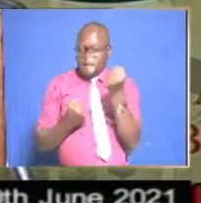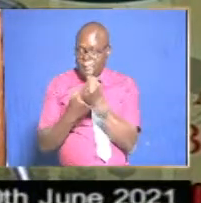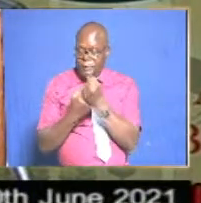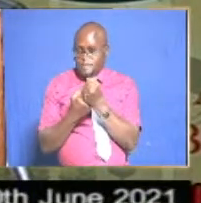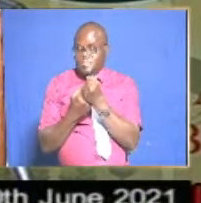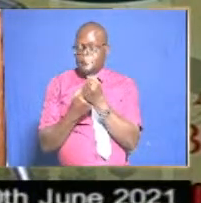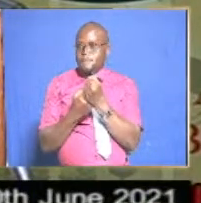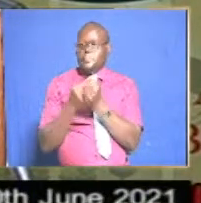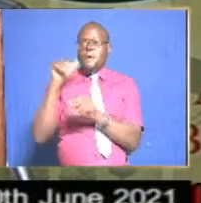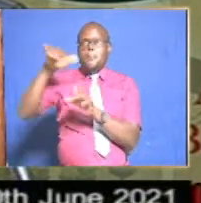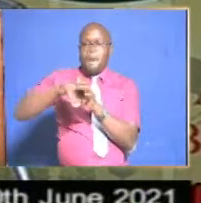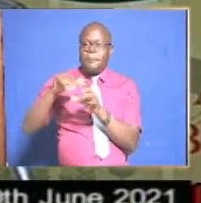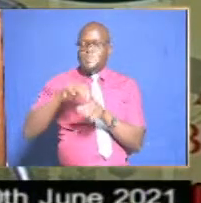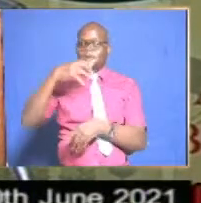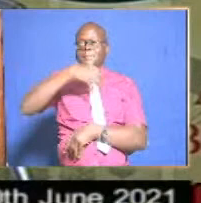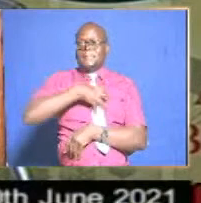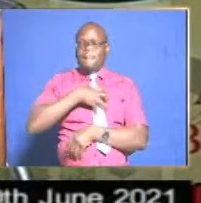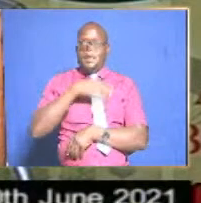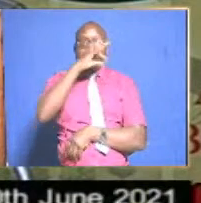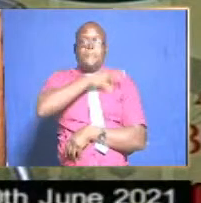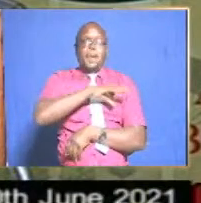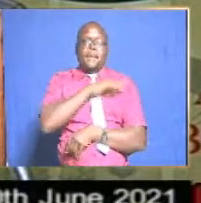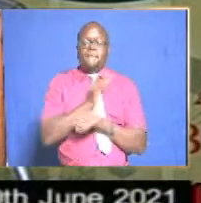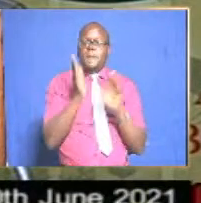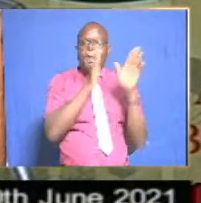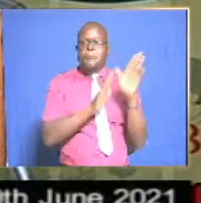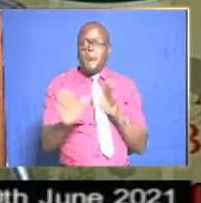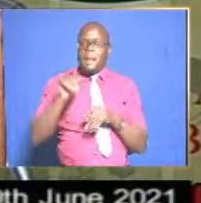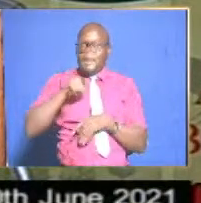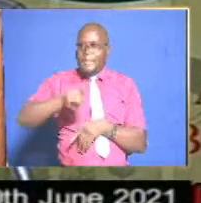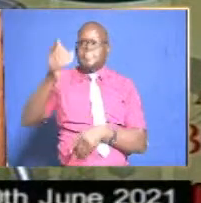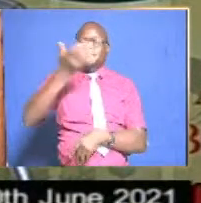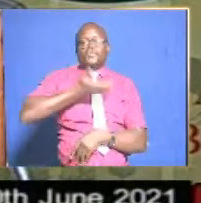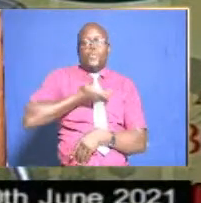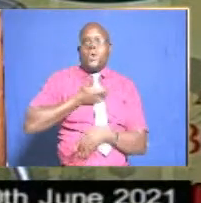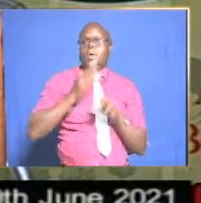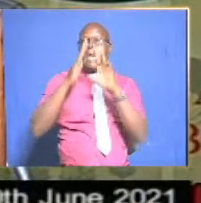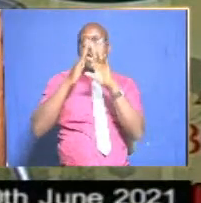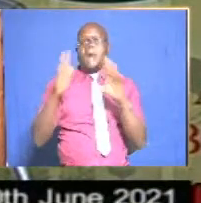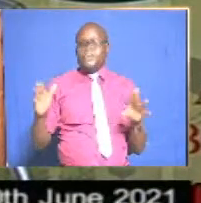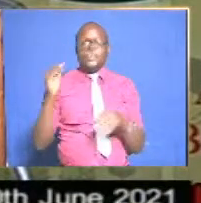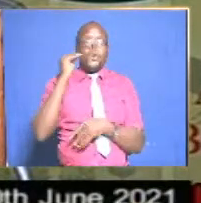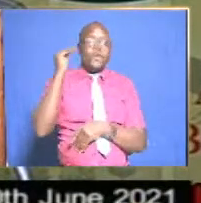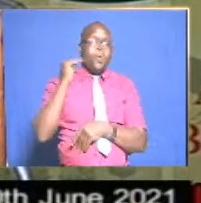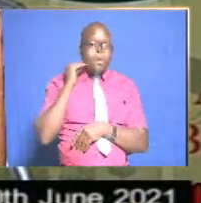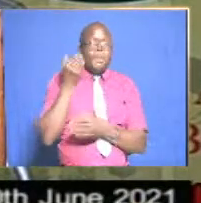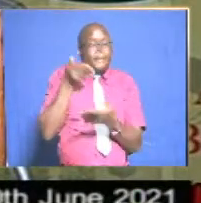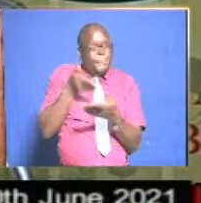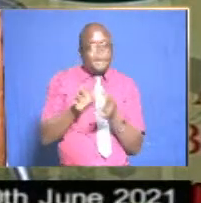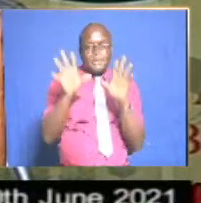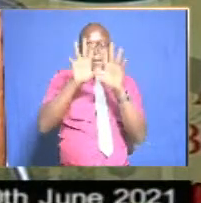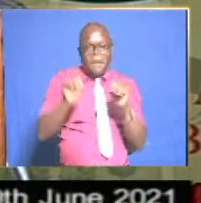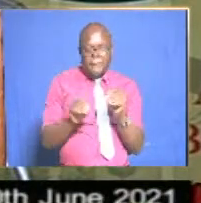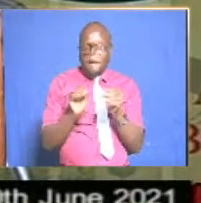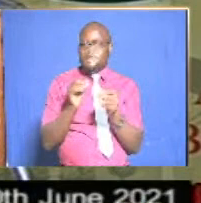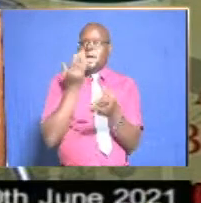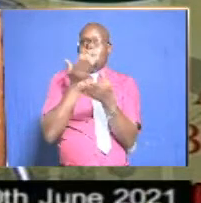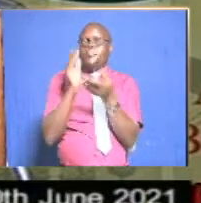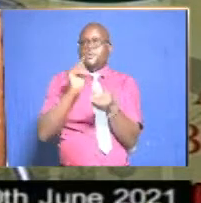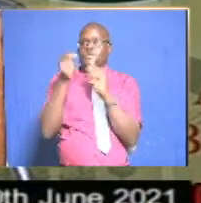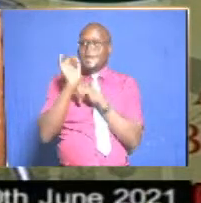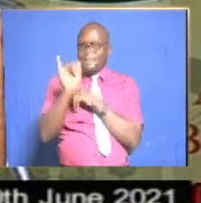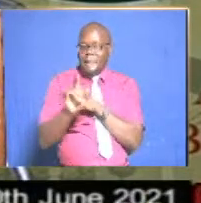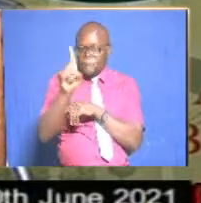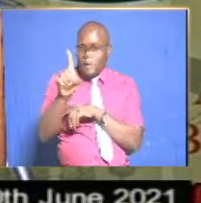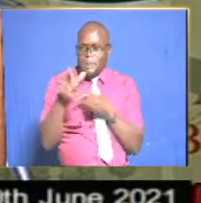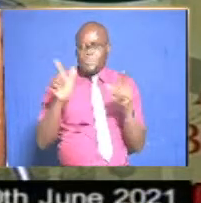This was to support members of retirement benefit schemes to own homes. In this budget, I propose to amend the mortgage regulations to allow